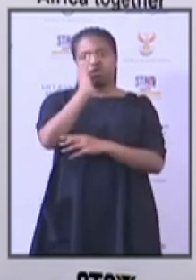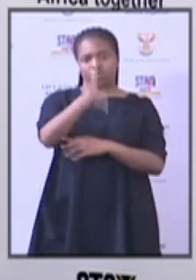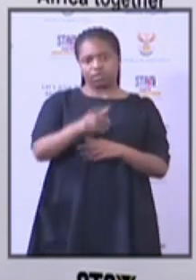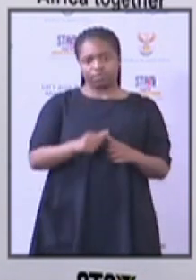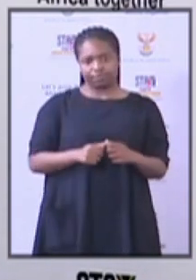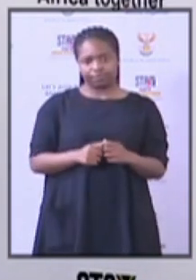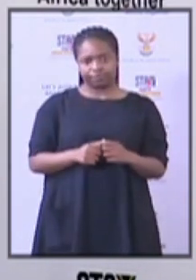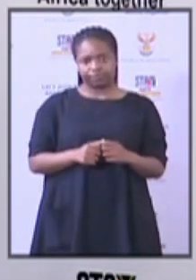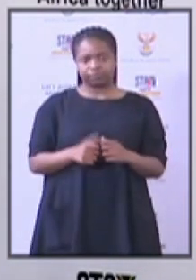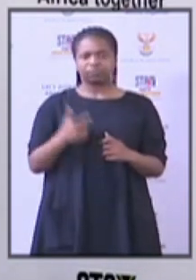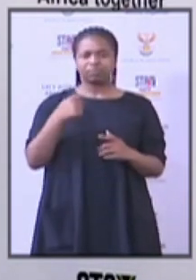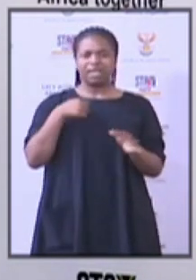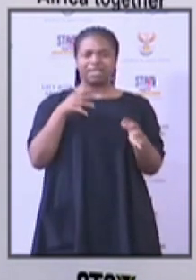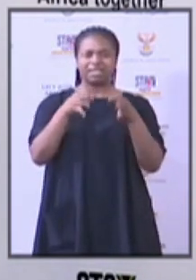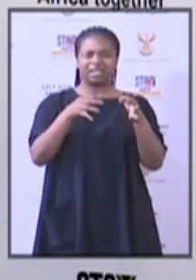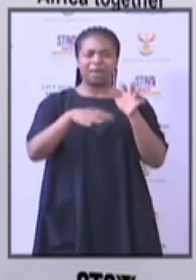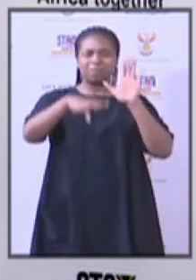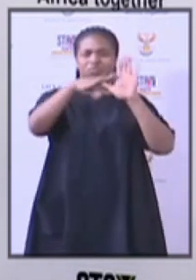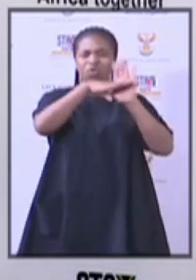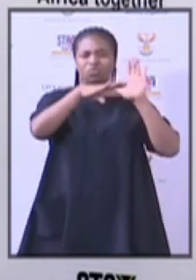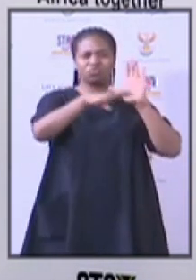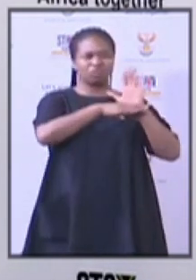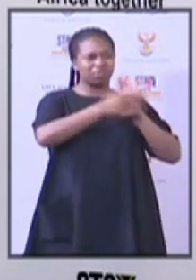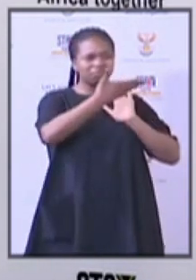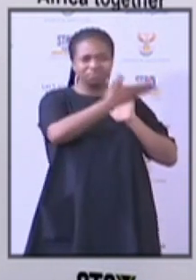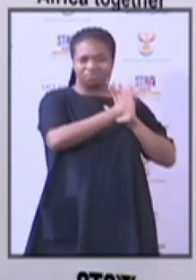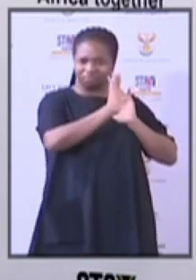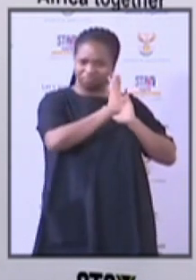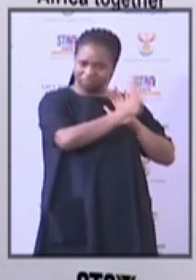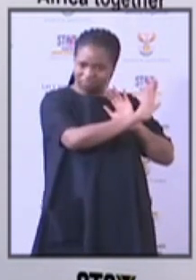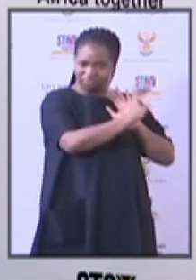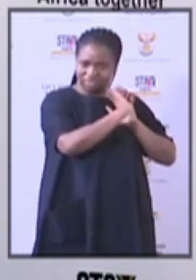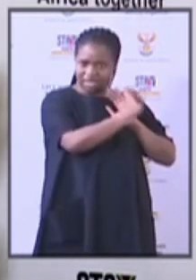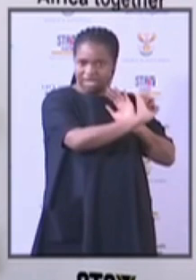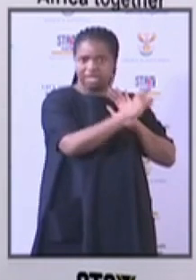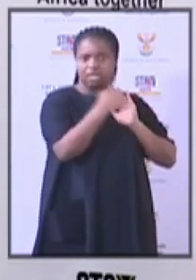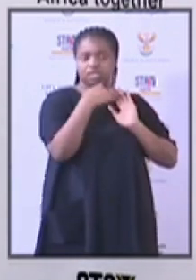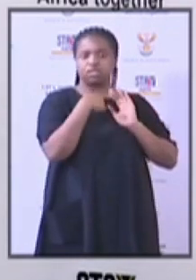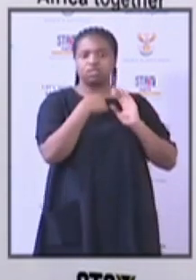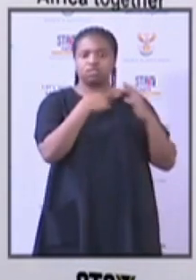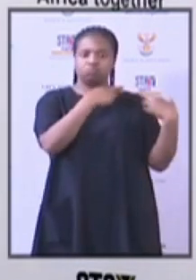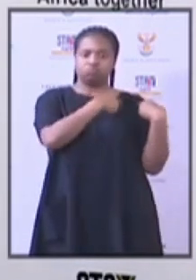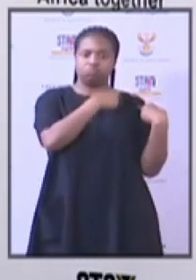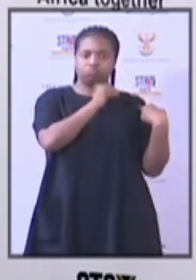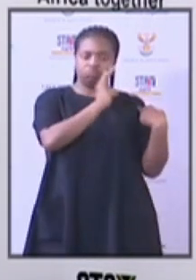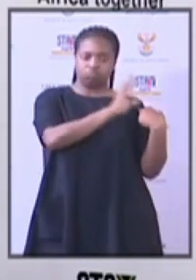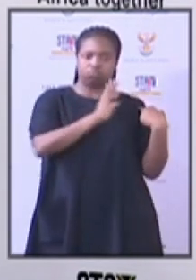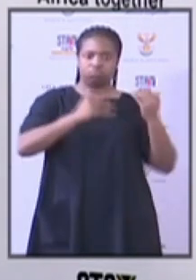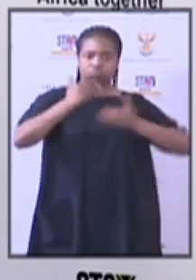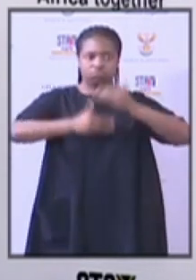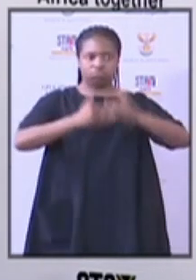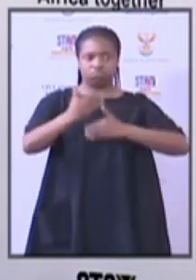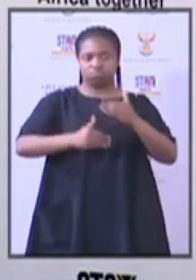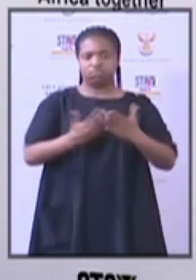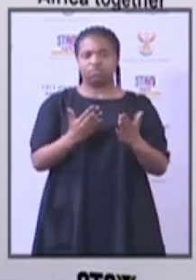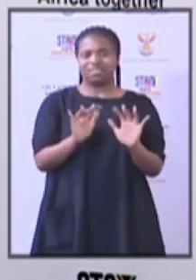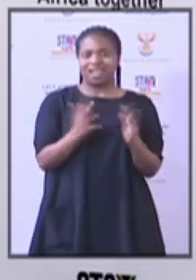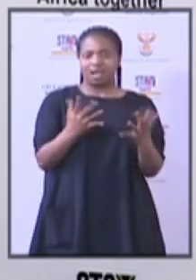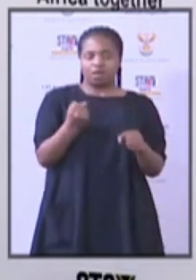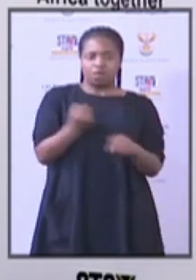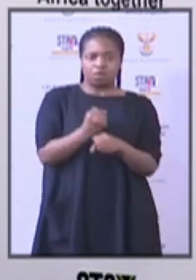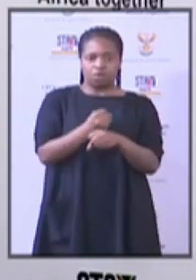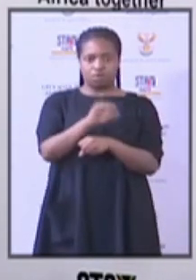gore e sepediše bang gore ke program e re fileng yena gore a e sepediše mo basweng a bone gore ba ba le